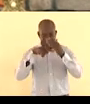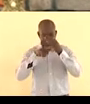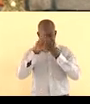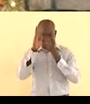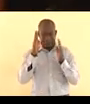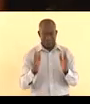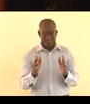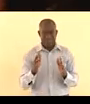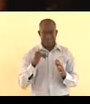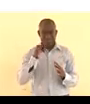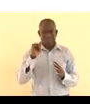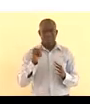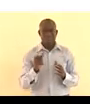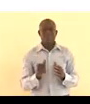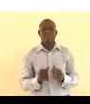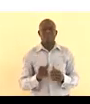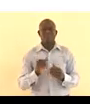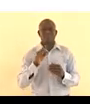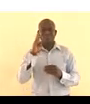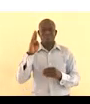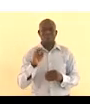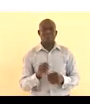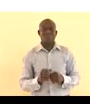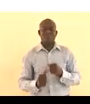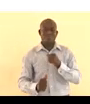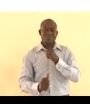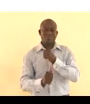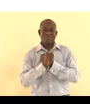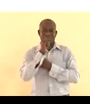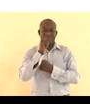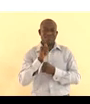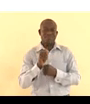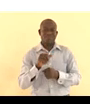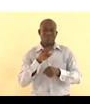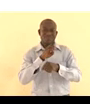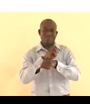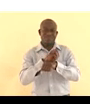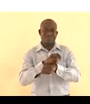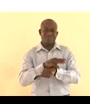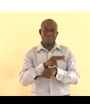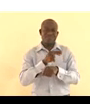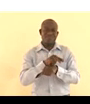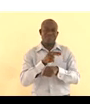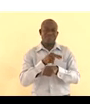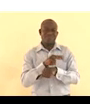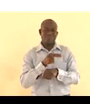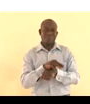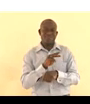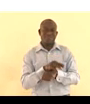The prophet is a man on a dangerous mission. Abibeko.